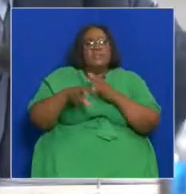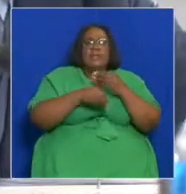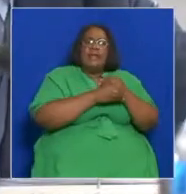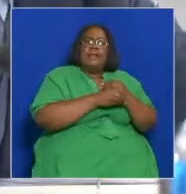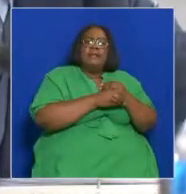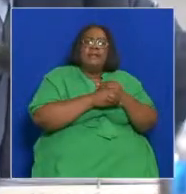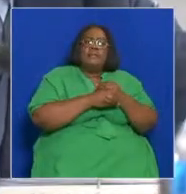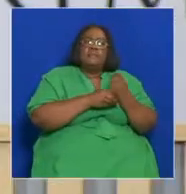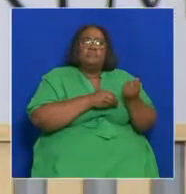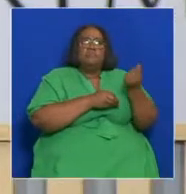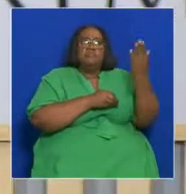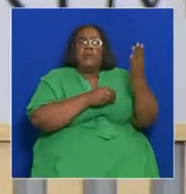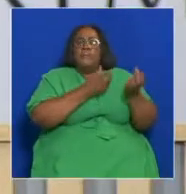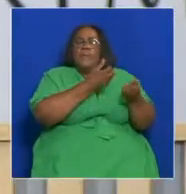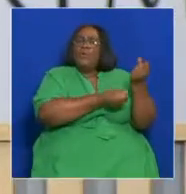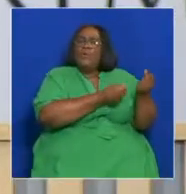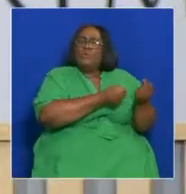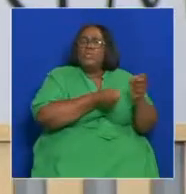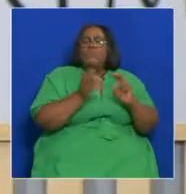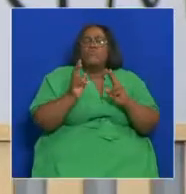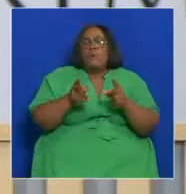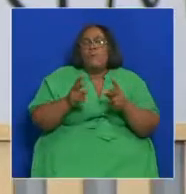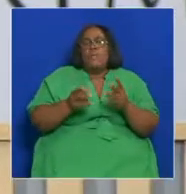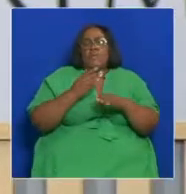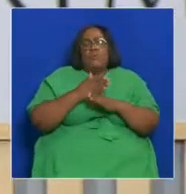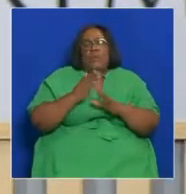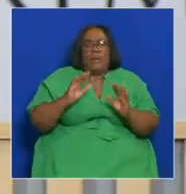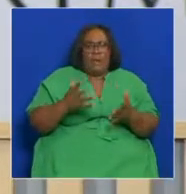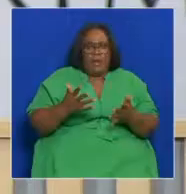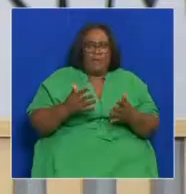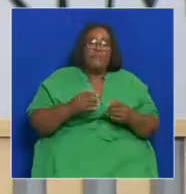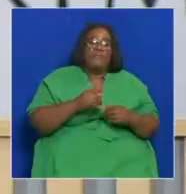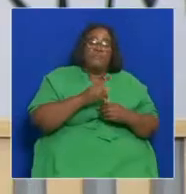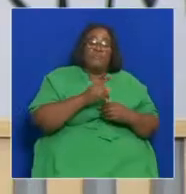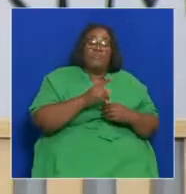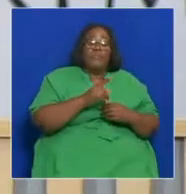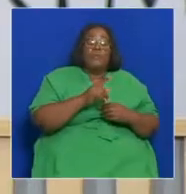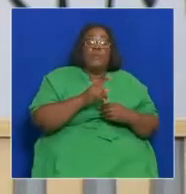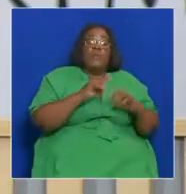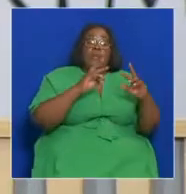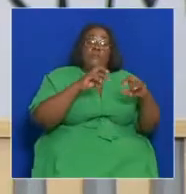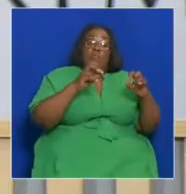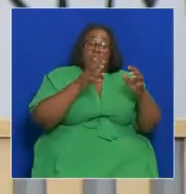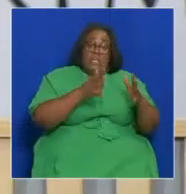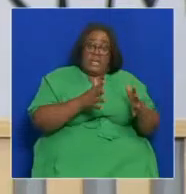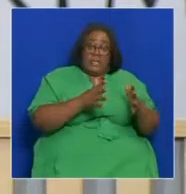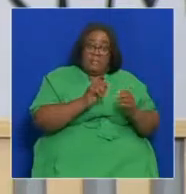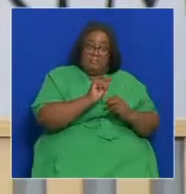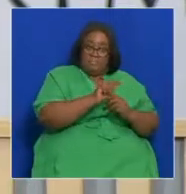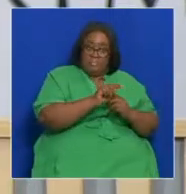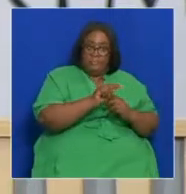work in practice? In practice, the investigating officer will draft an affidavit,